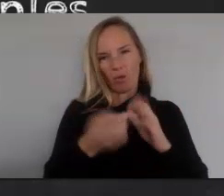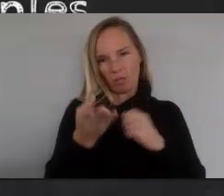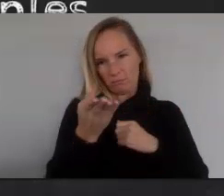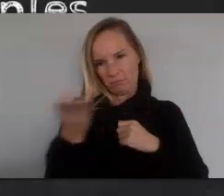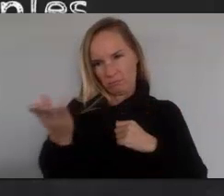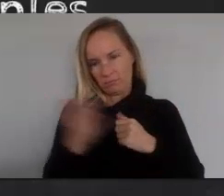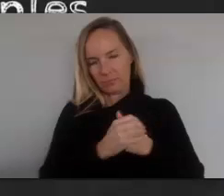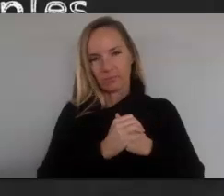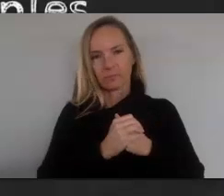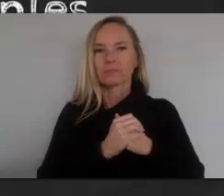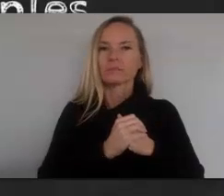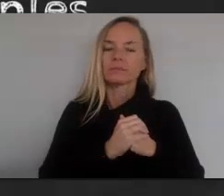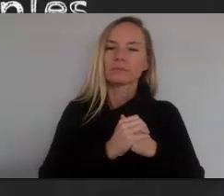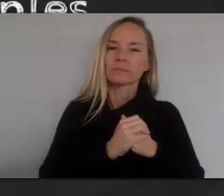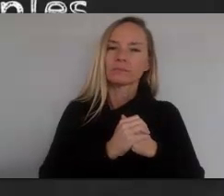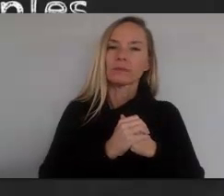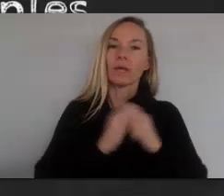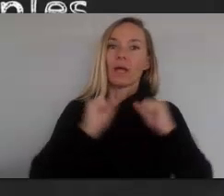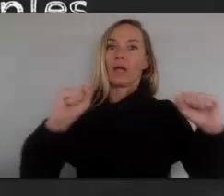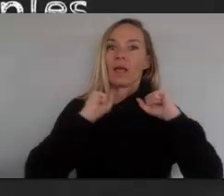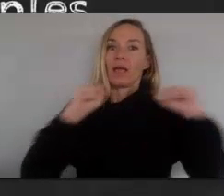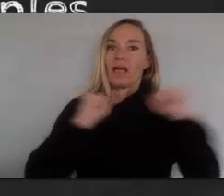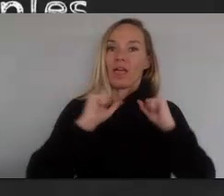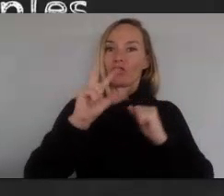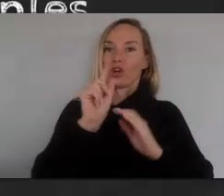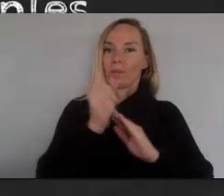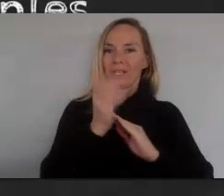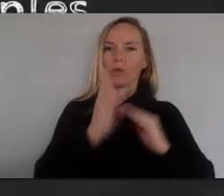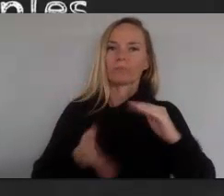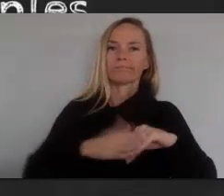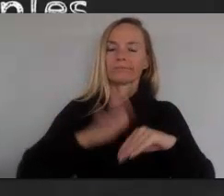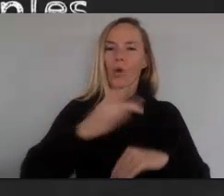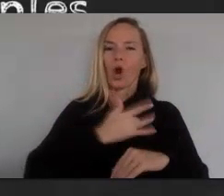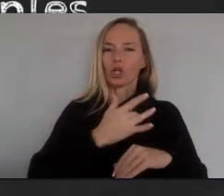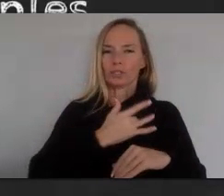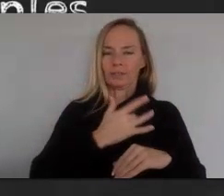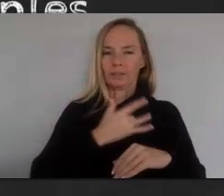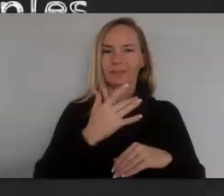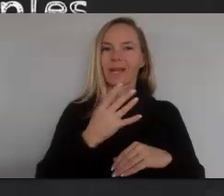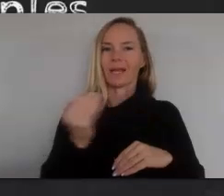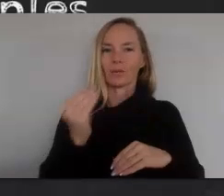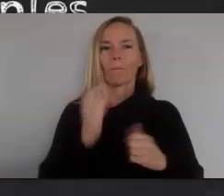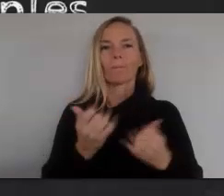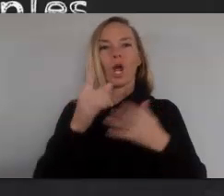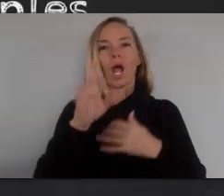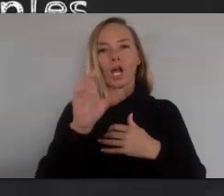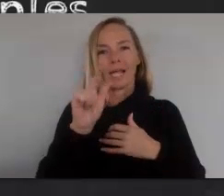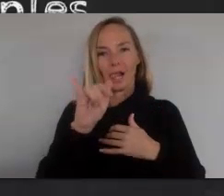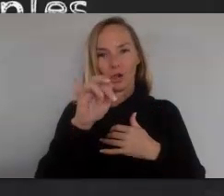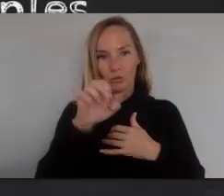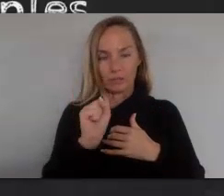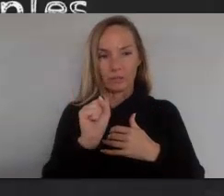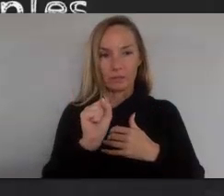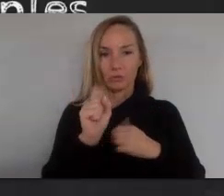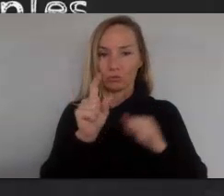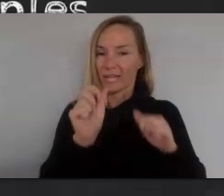walk raises your heart rate and burns over 100 calories. Remember, a surprising statistic or fact can also be used